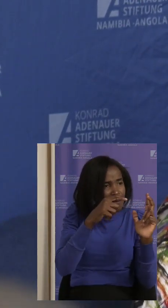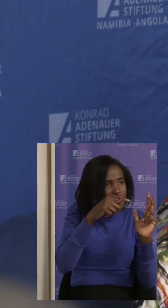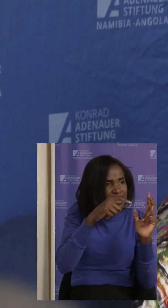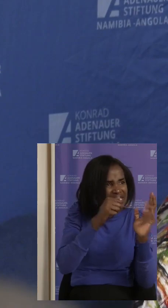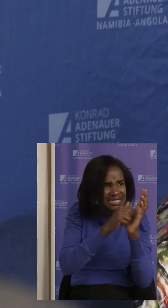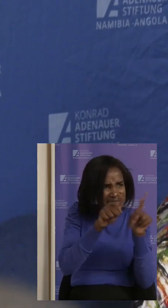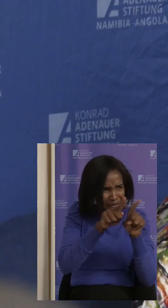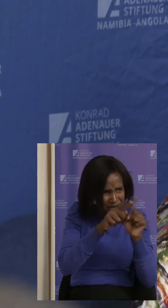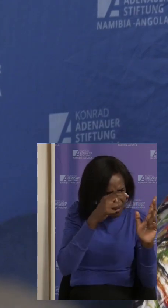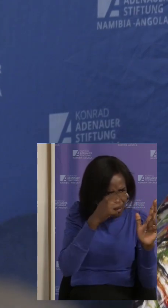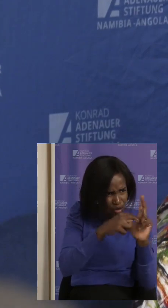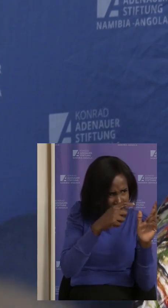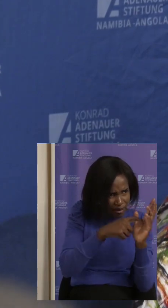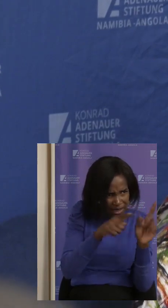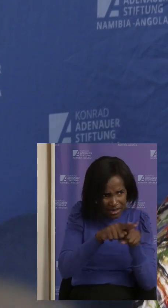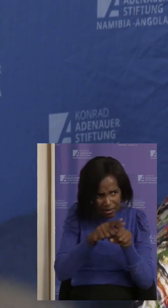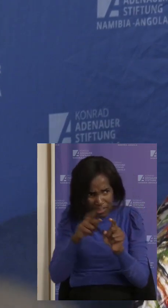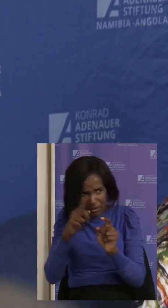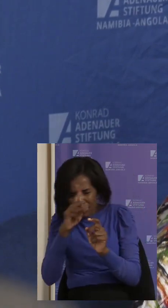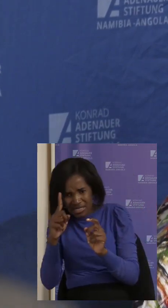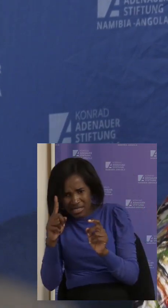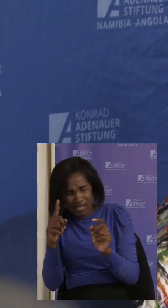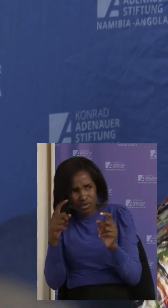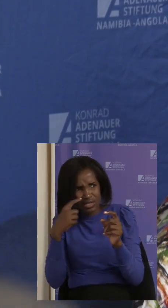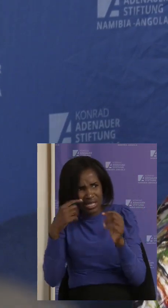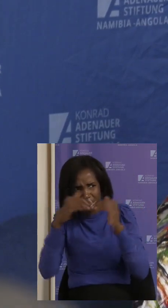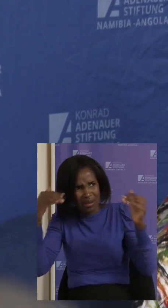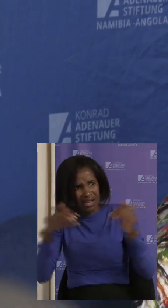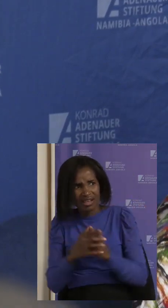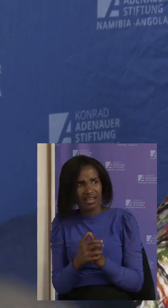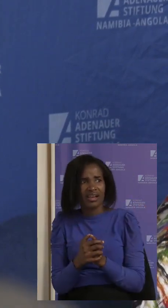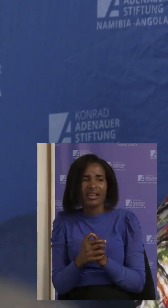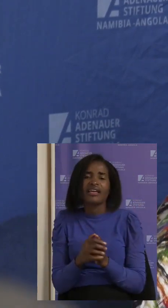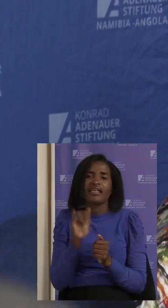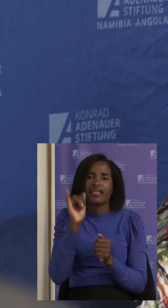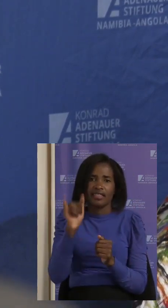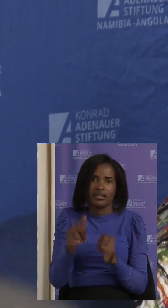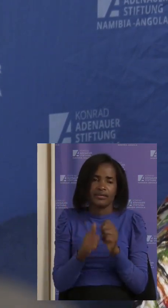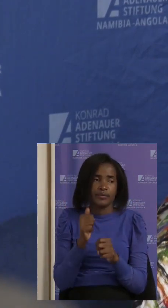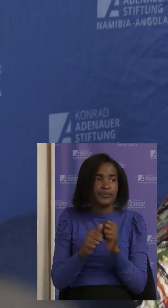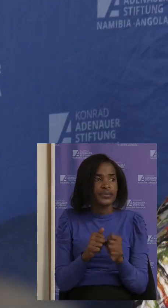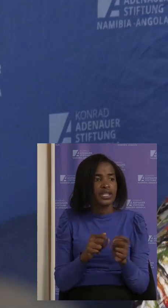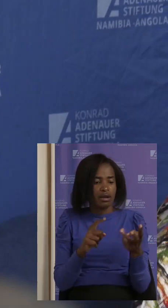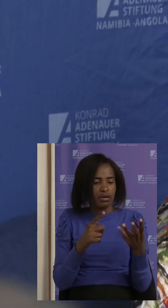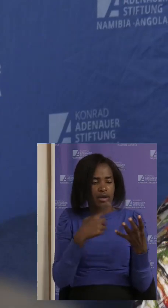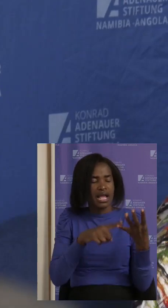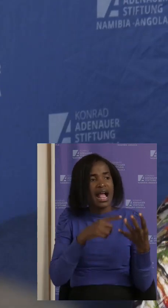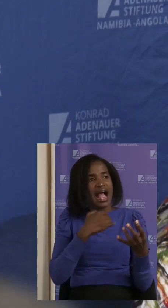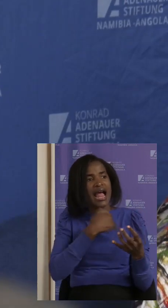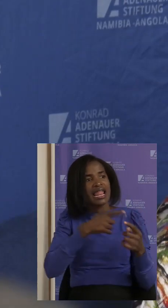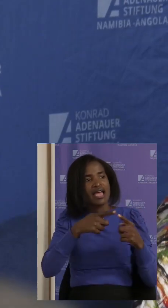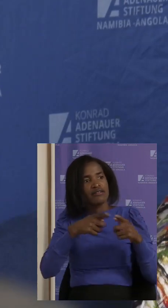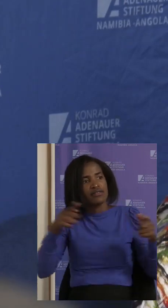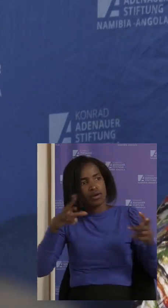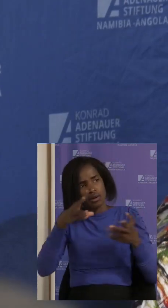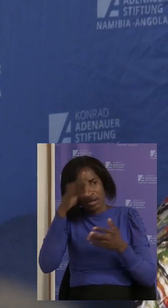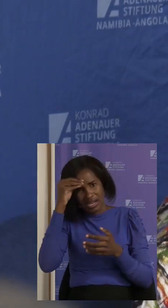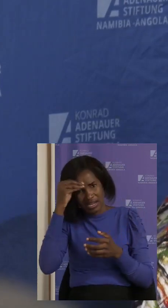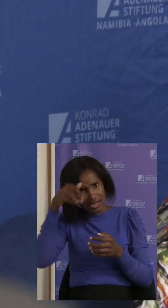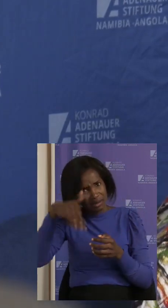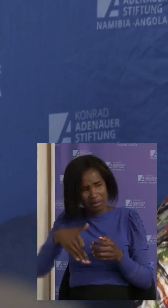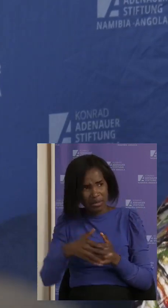Lifelong learning issues, I've raised to it that we need to define what the lifelong learning is in Namibia. The problem